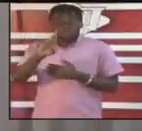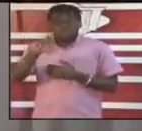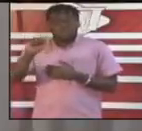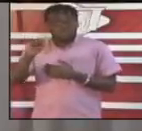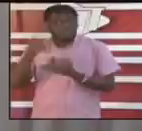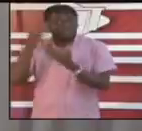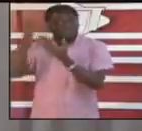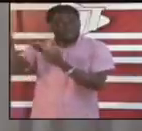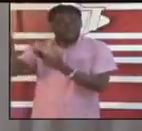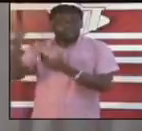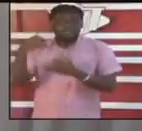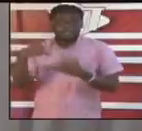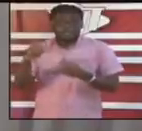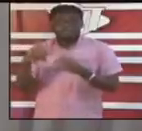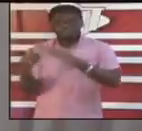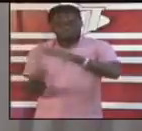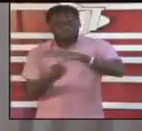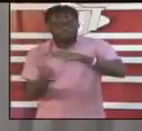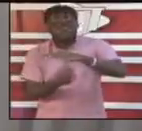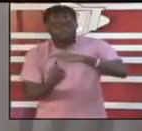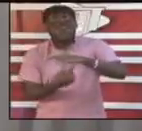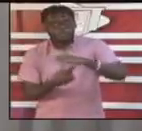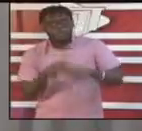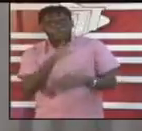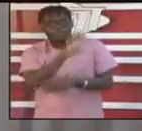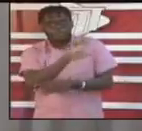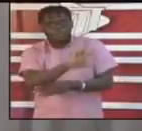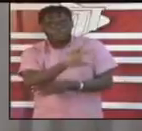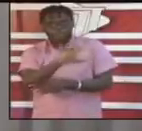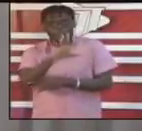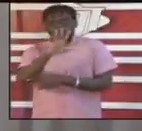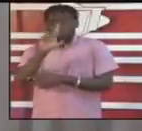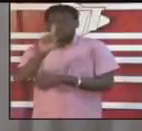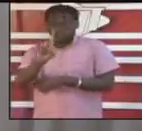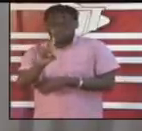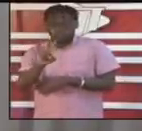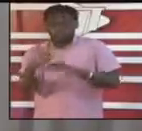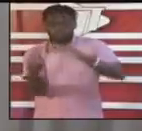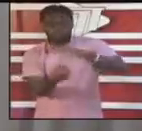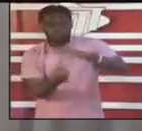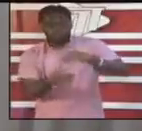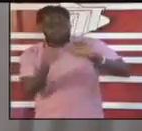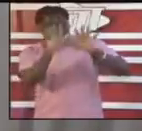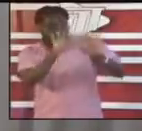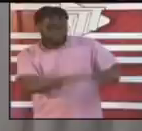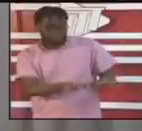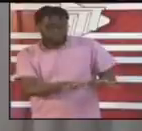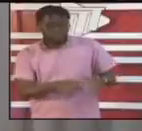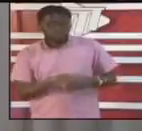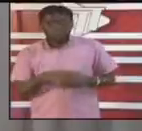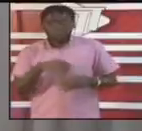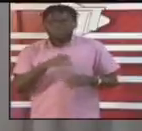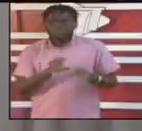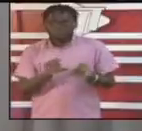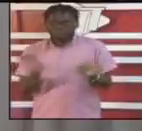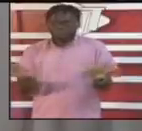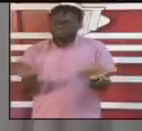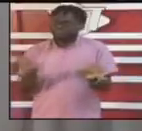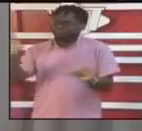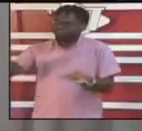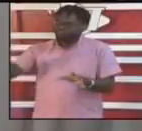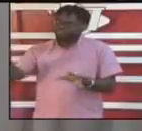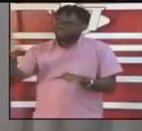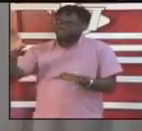individuals at 551, and that is split between the following facilities. So we have Cora Hospital having